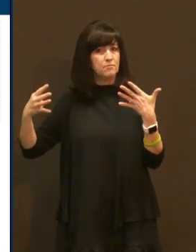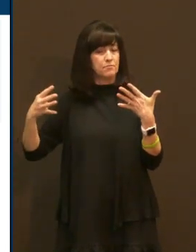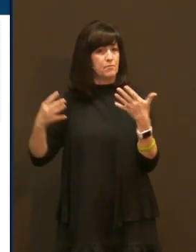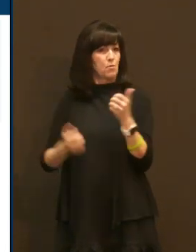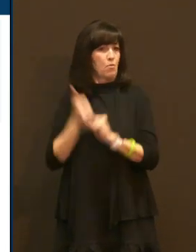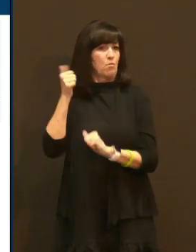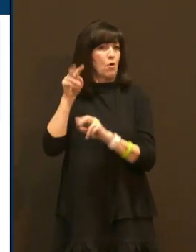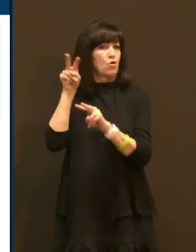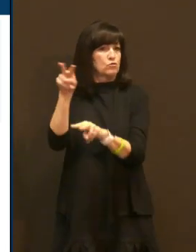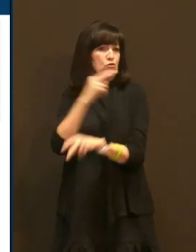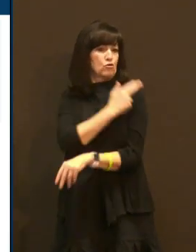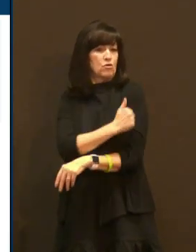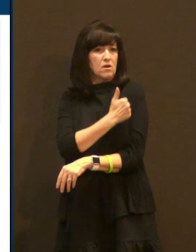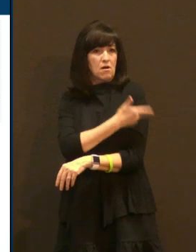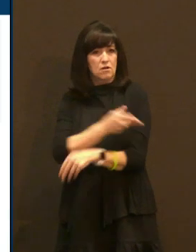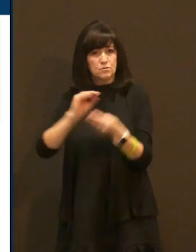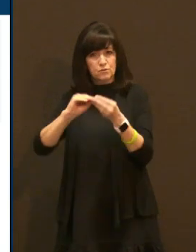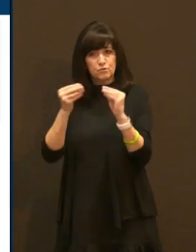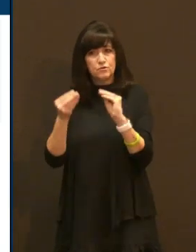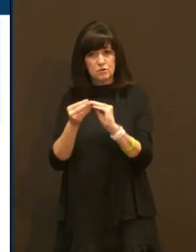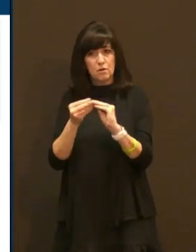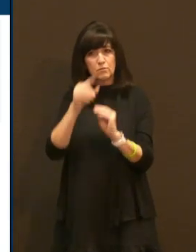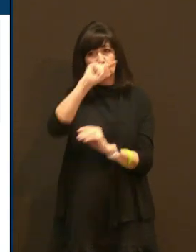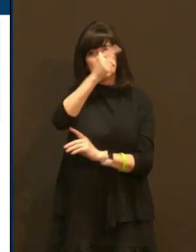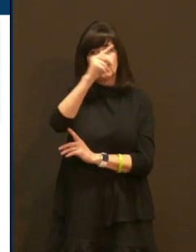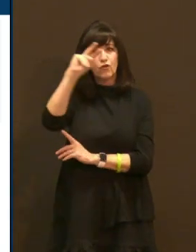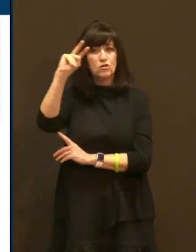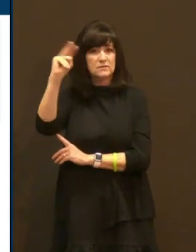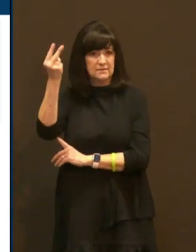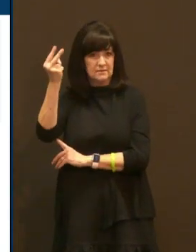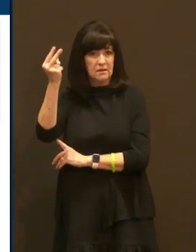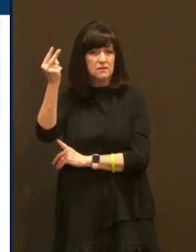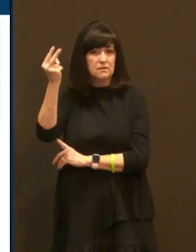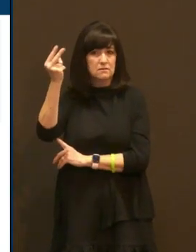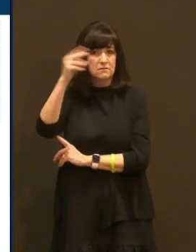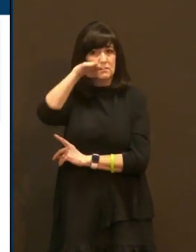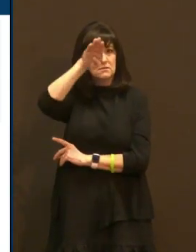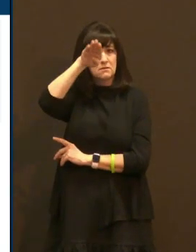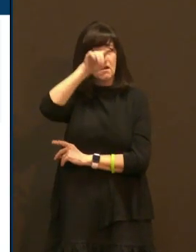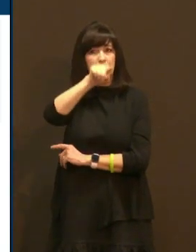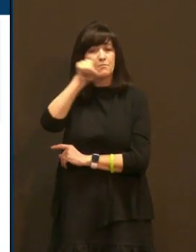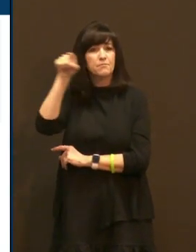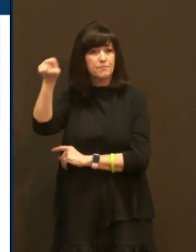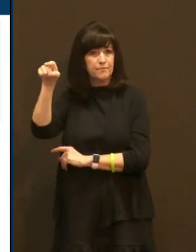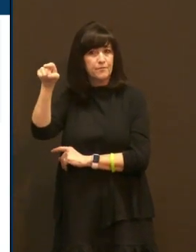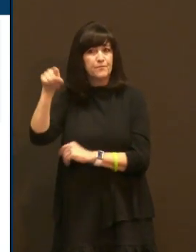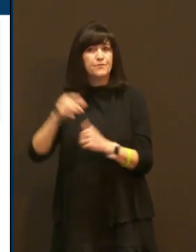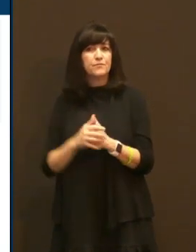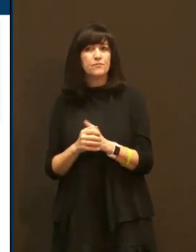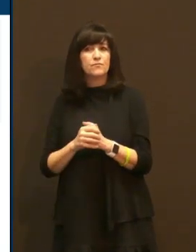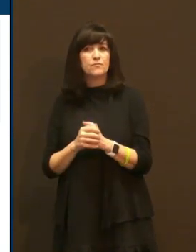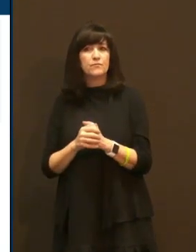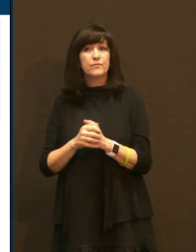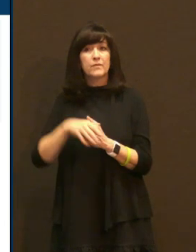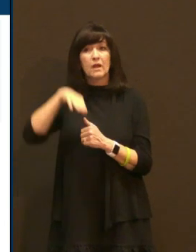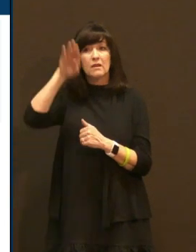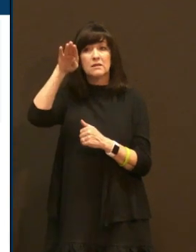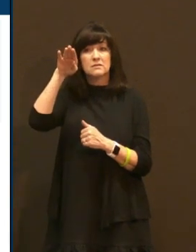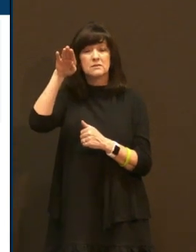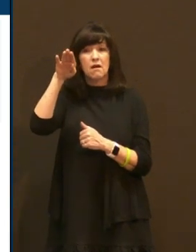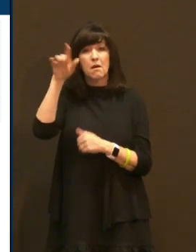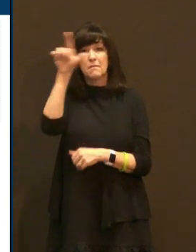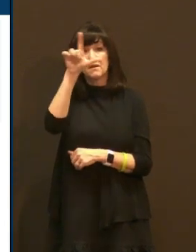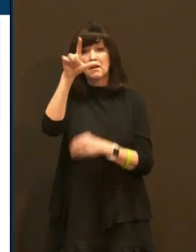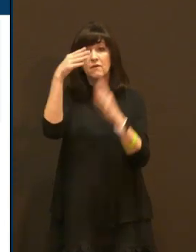in particular, which are the first two graphs at the top, and then the one on the top left